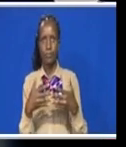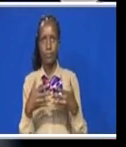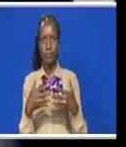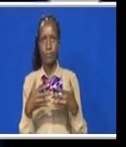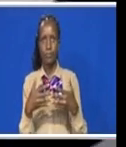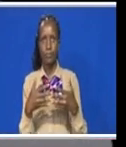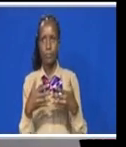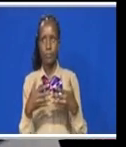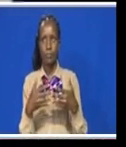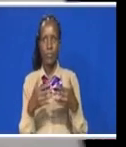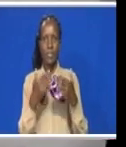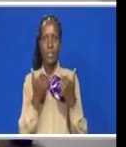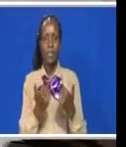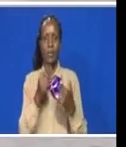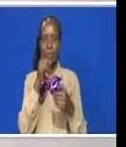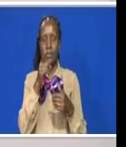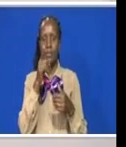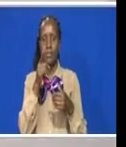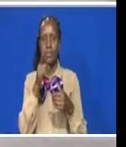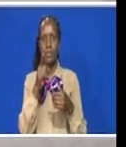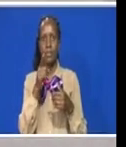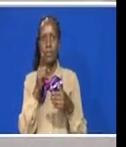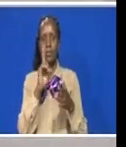and this is the backbone of chemistry.